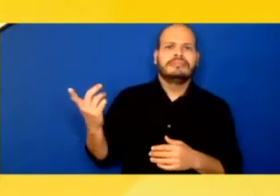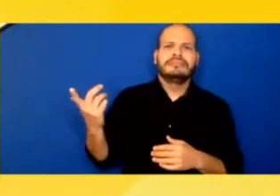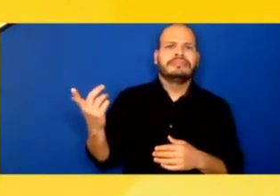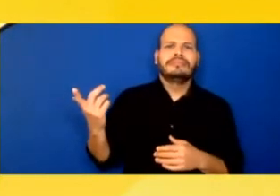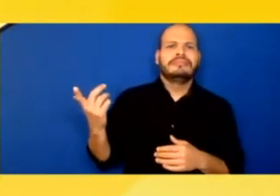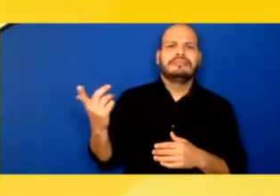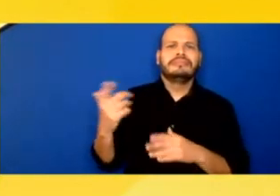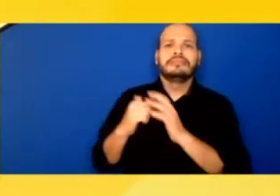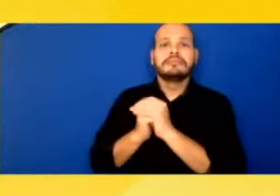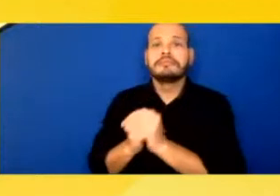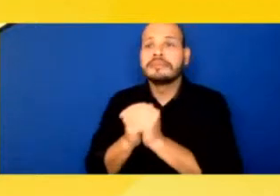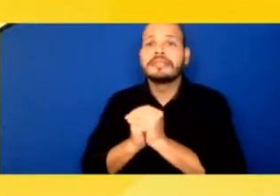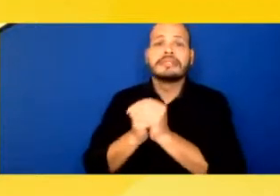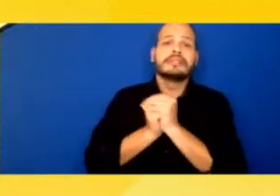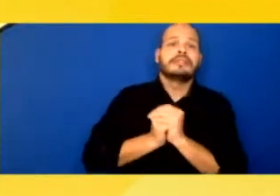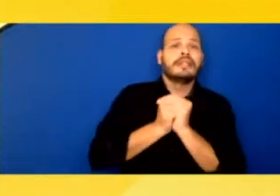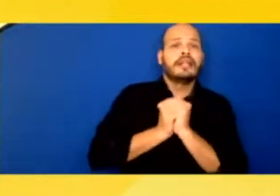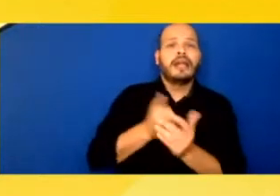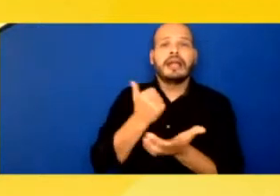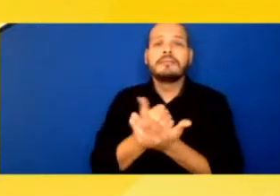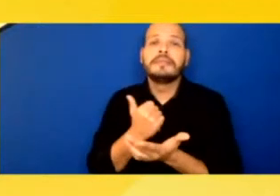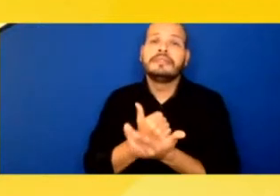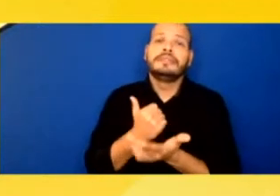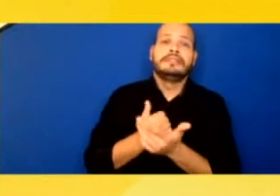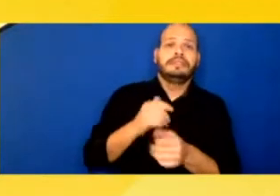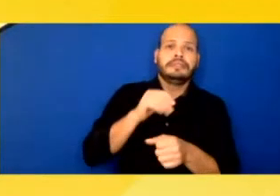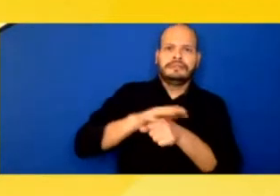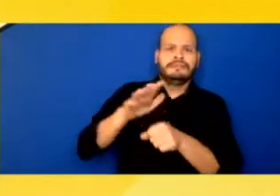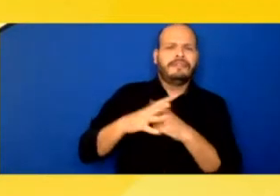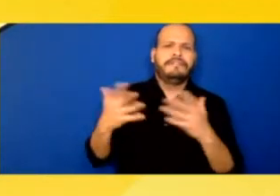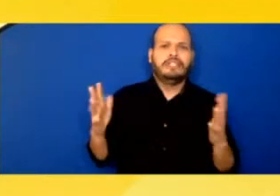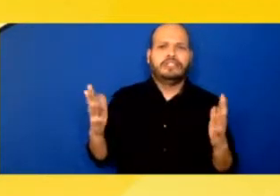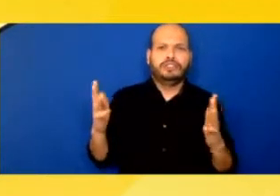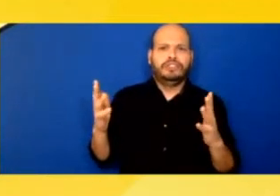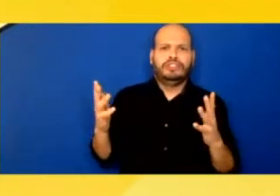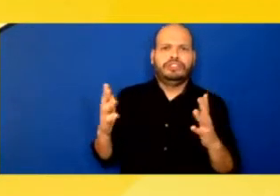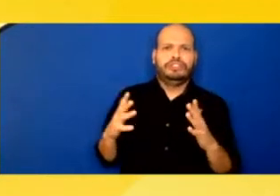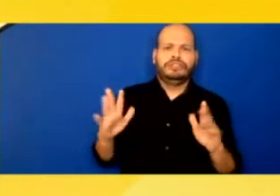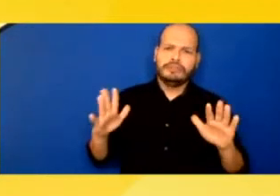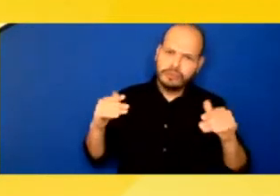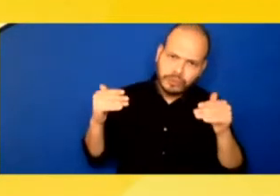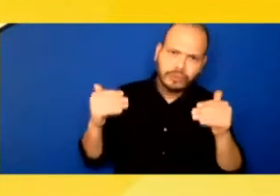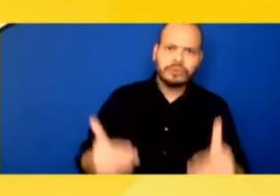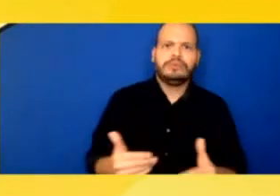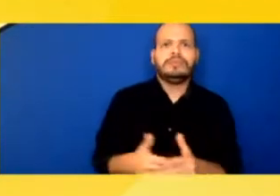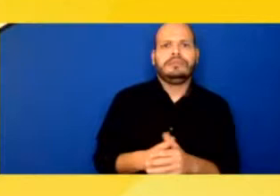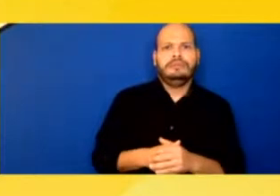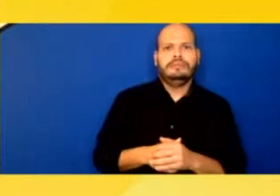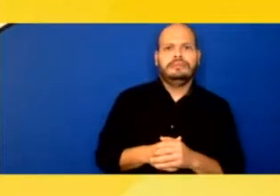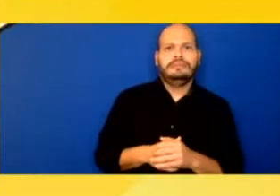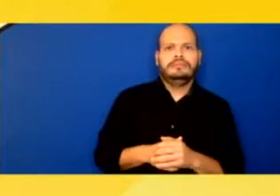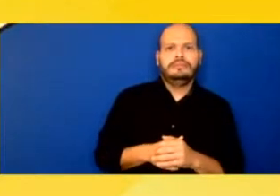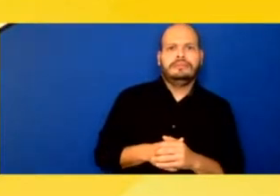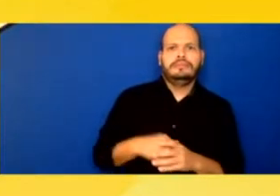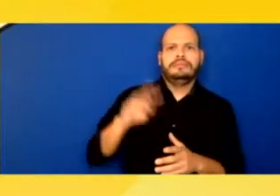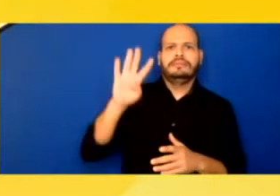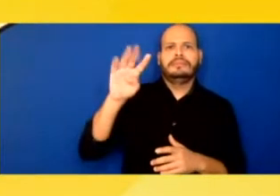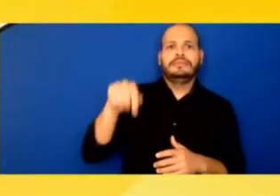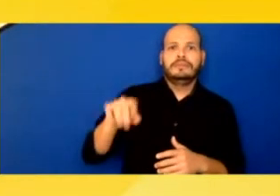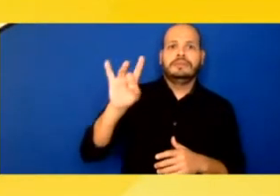vote. $845 billion is how much the billionaires have made since March.